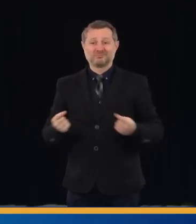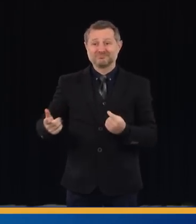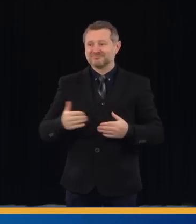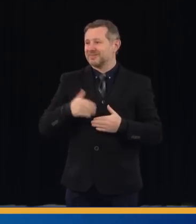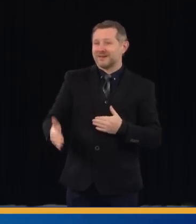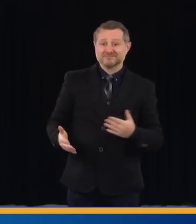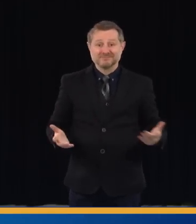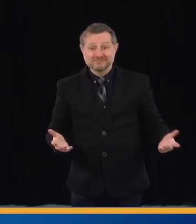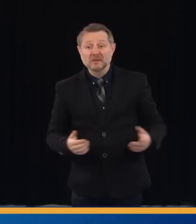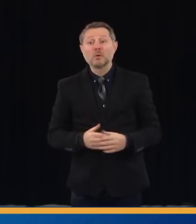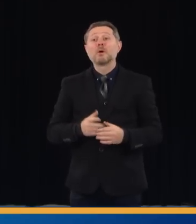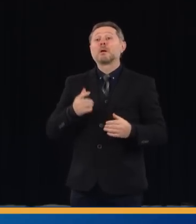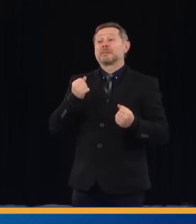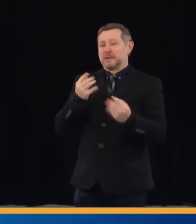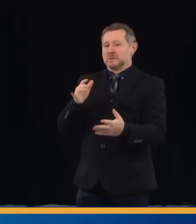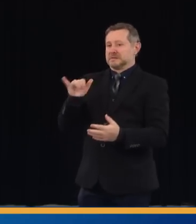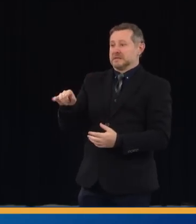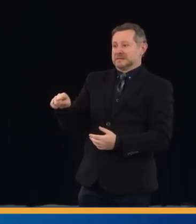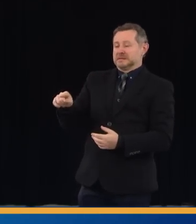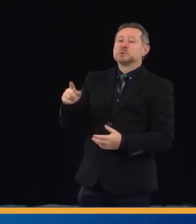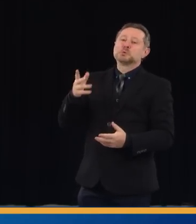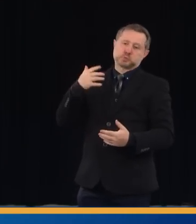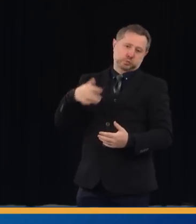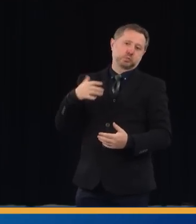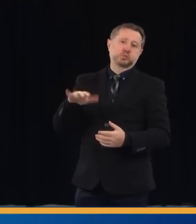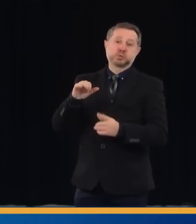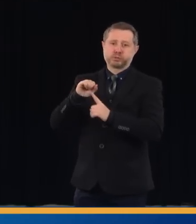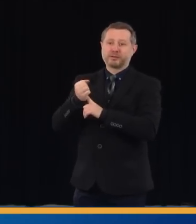this terrible situation that we're in.